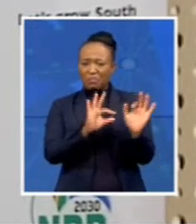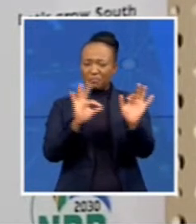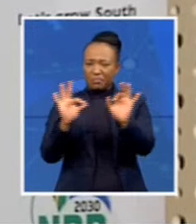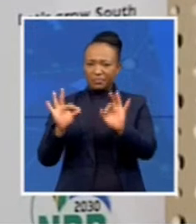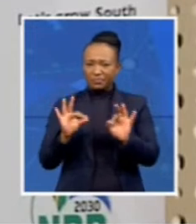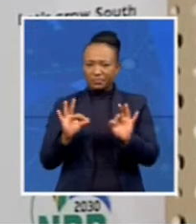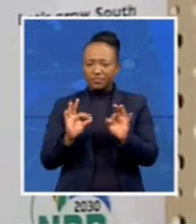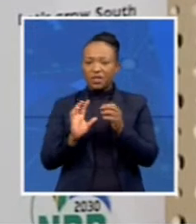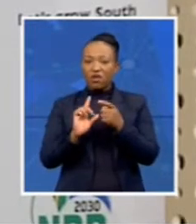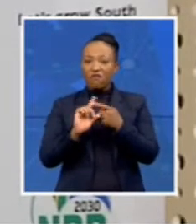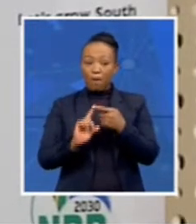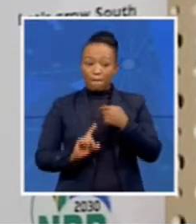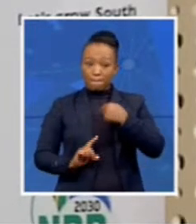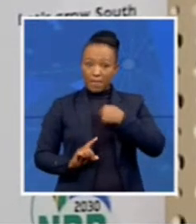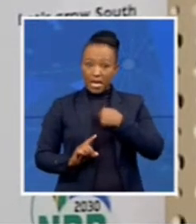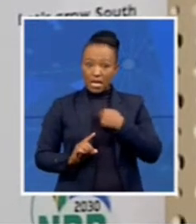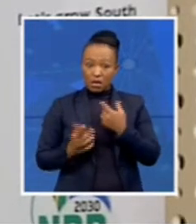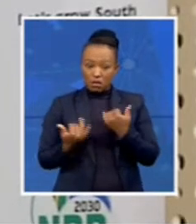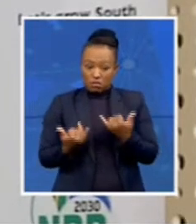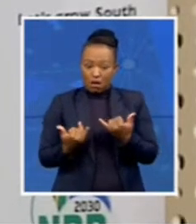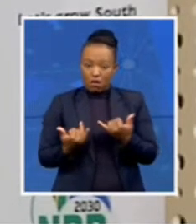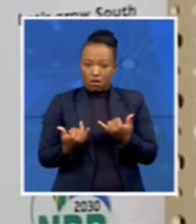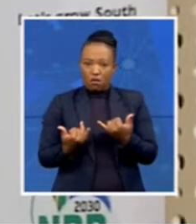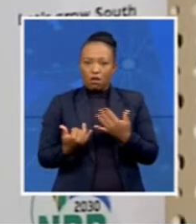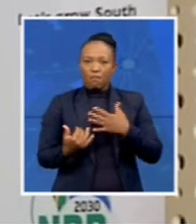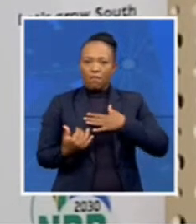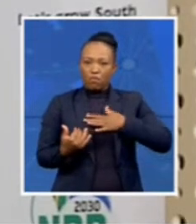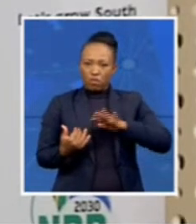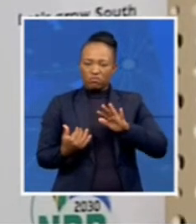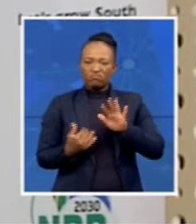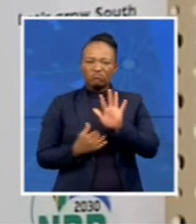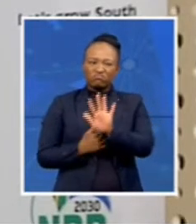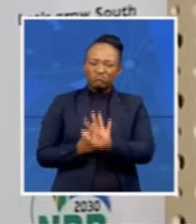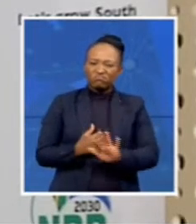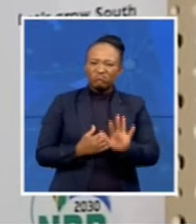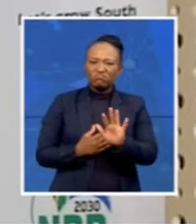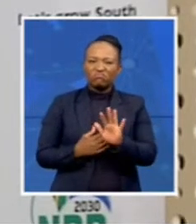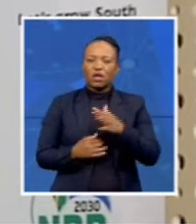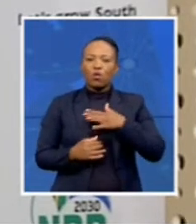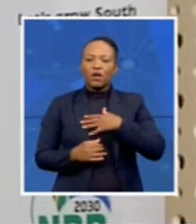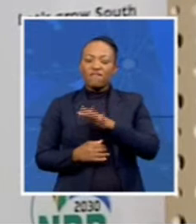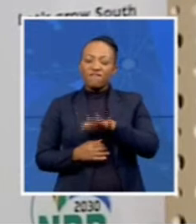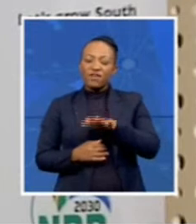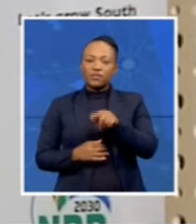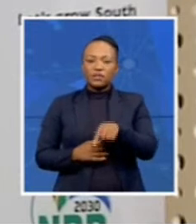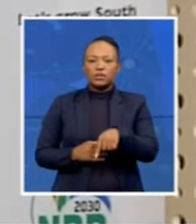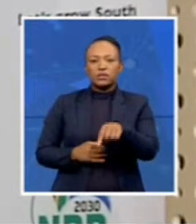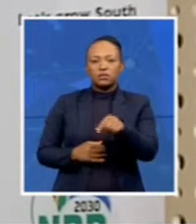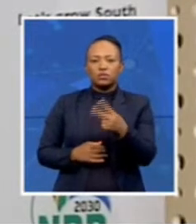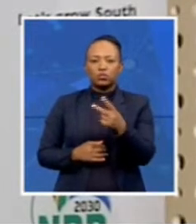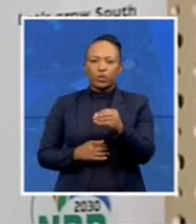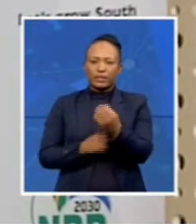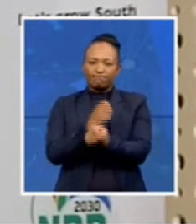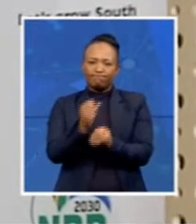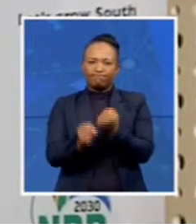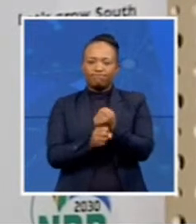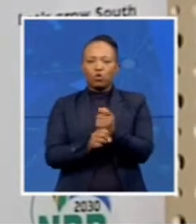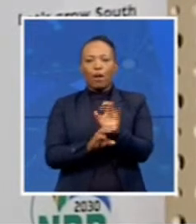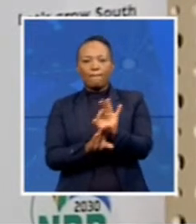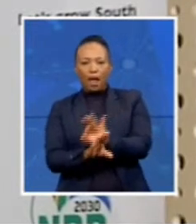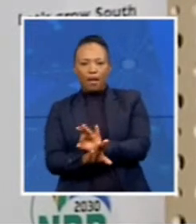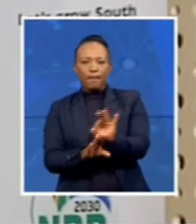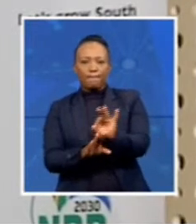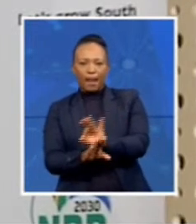like a horizon of between 15 and 20 years, so that we plan all the time when